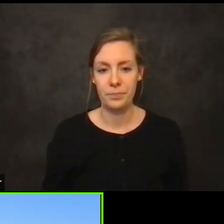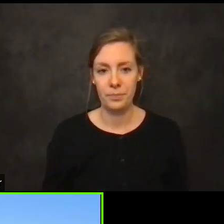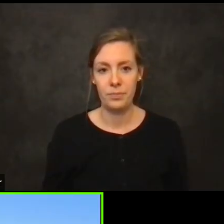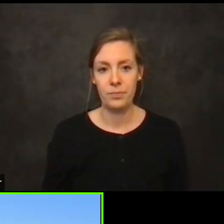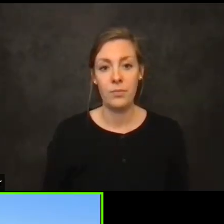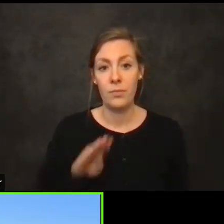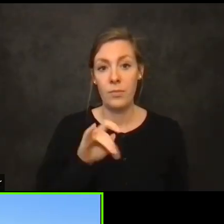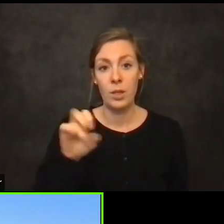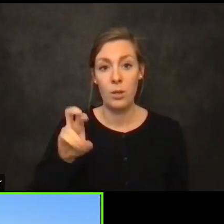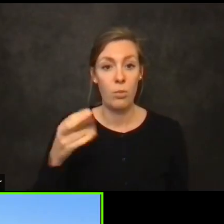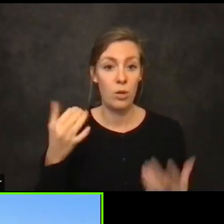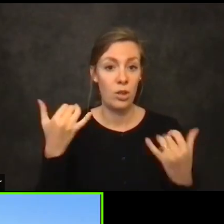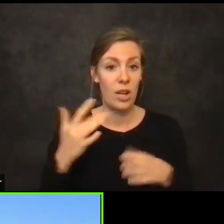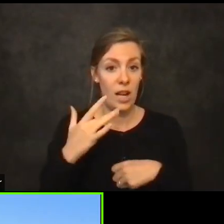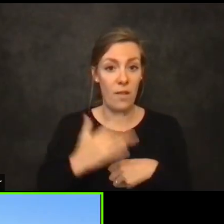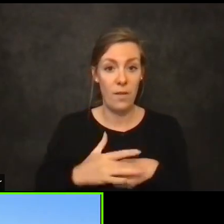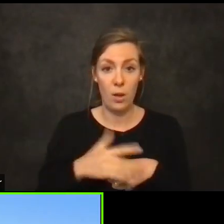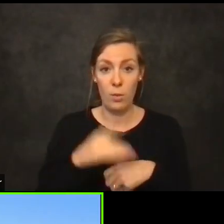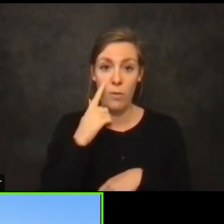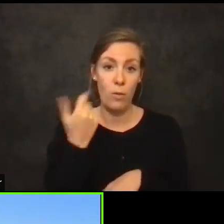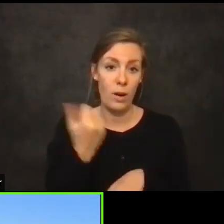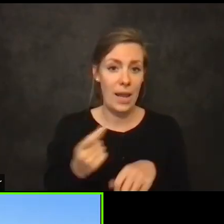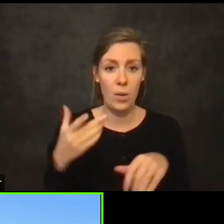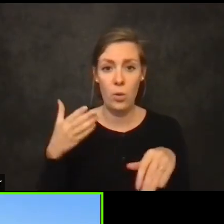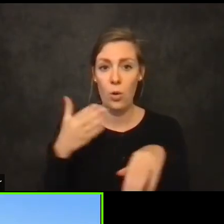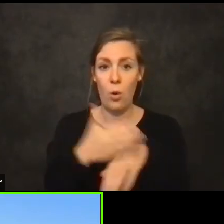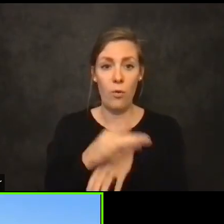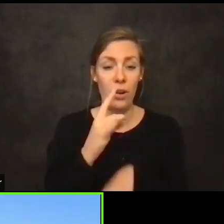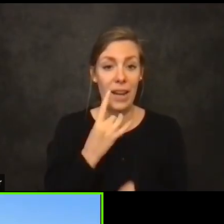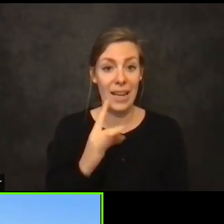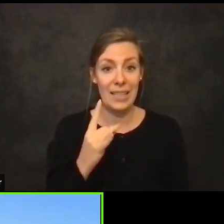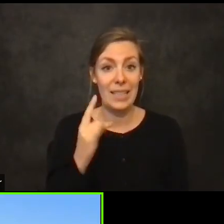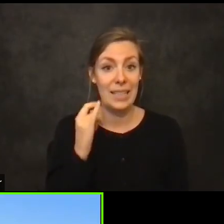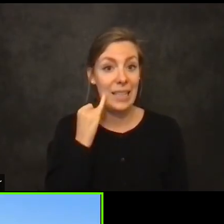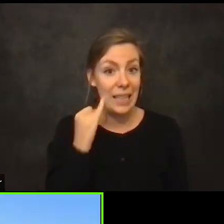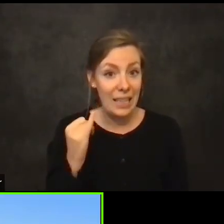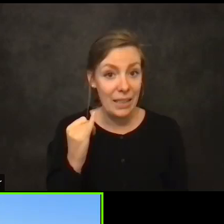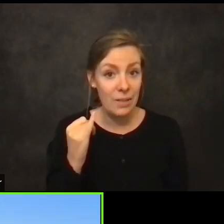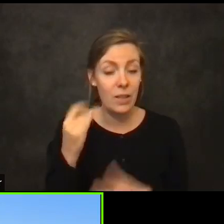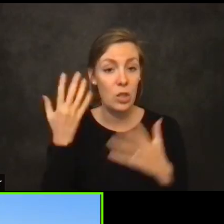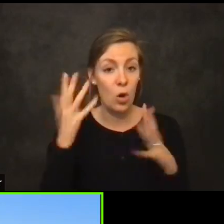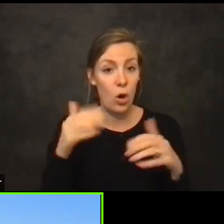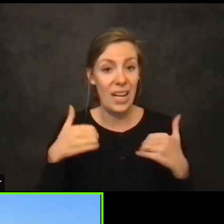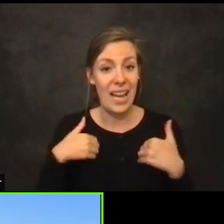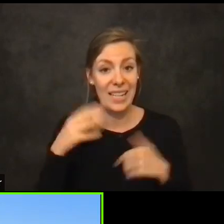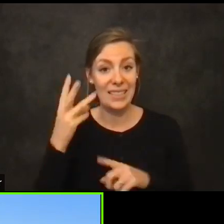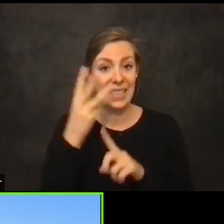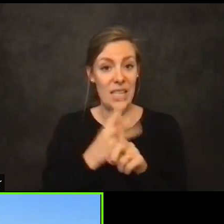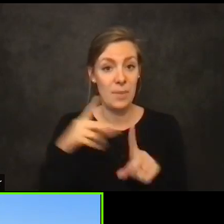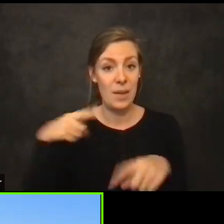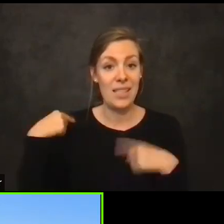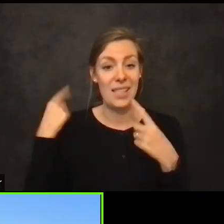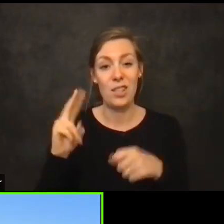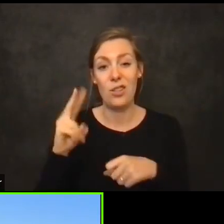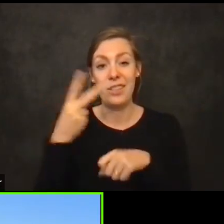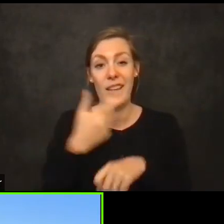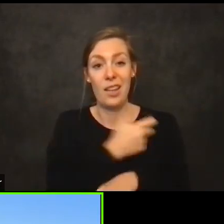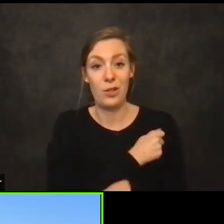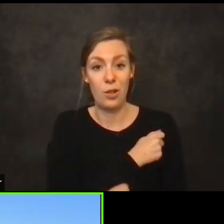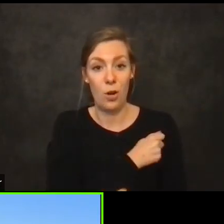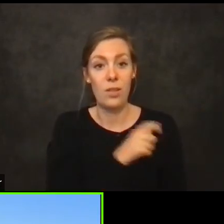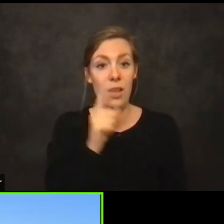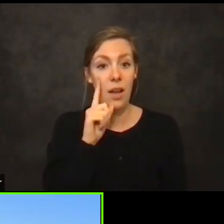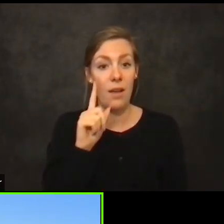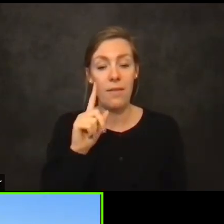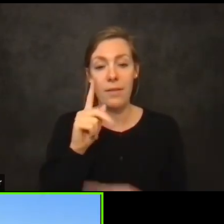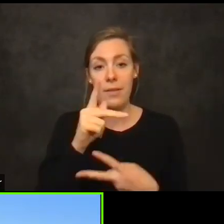Boosters are now available to anyone over the age of 18 as long as it has been 6 months since they received their second dose of Pfizer